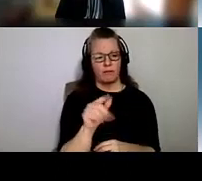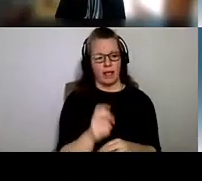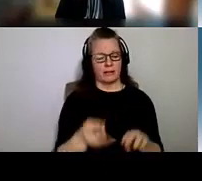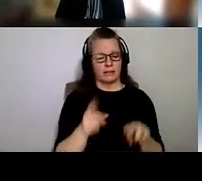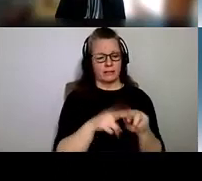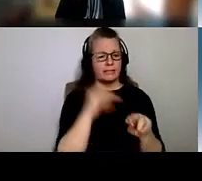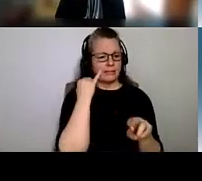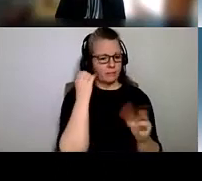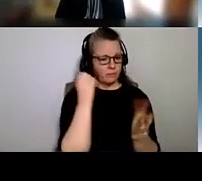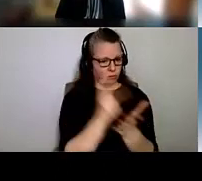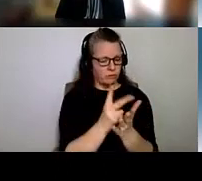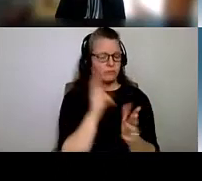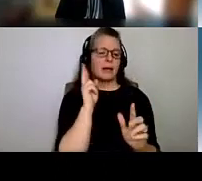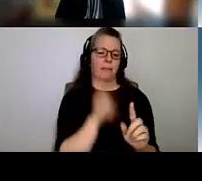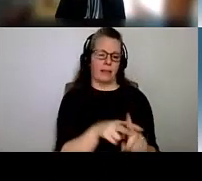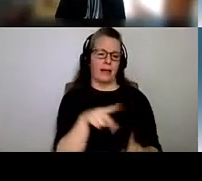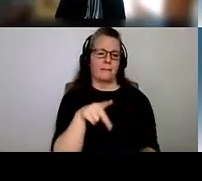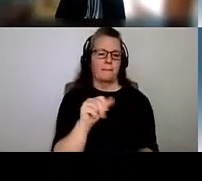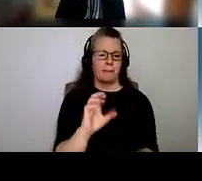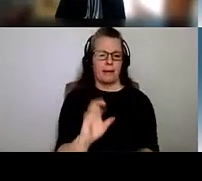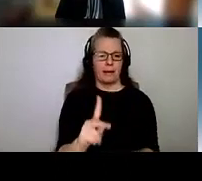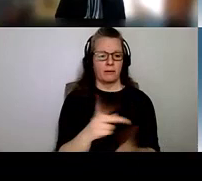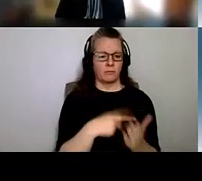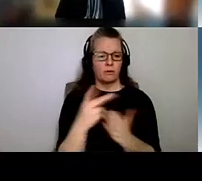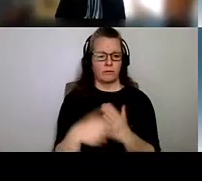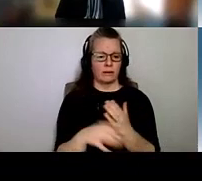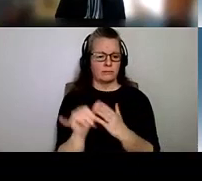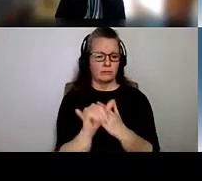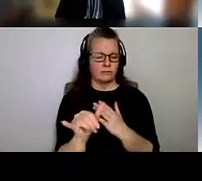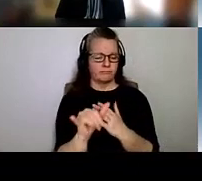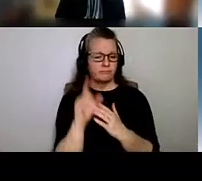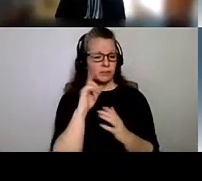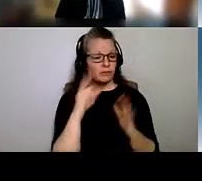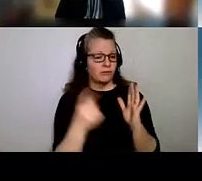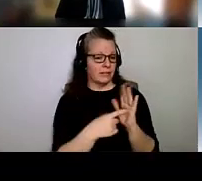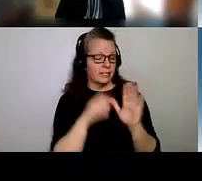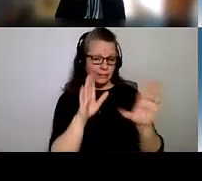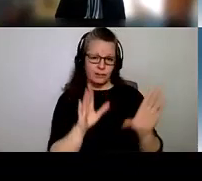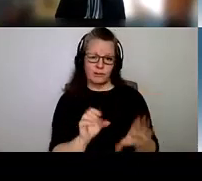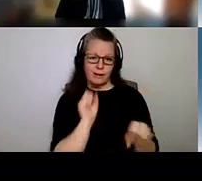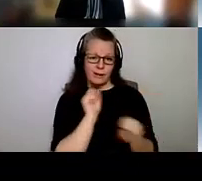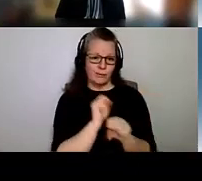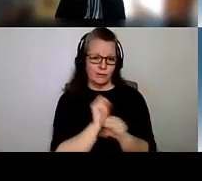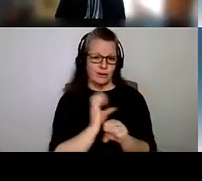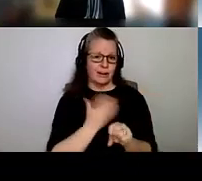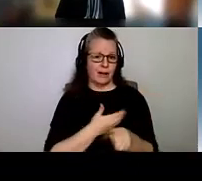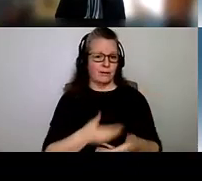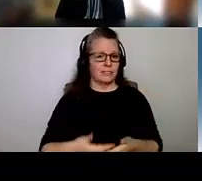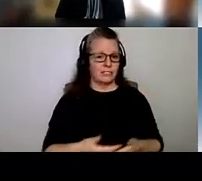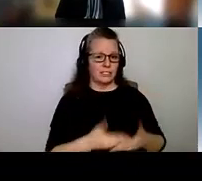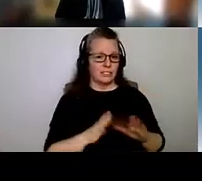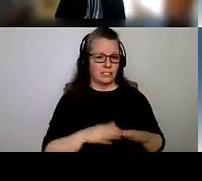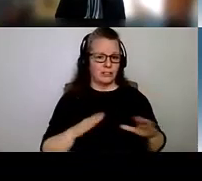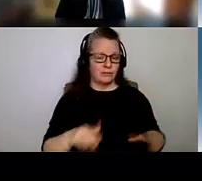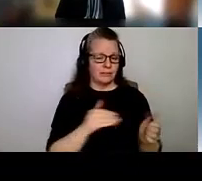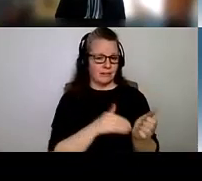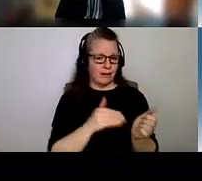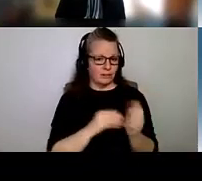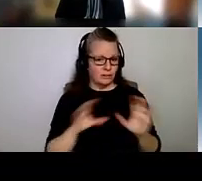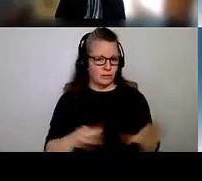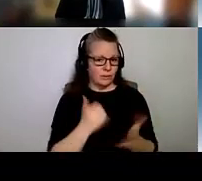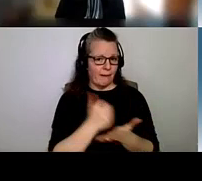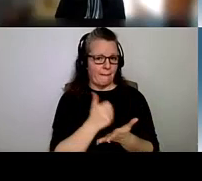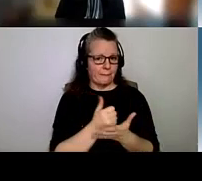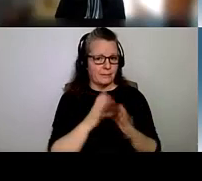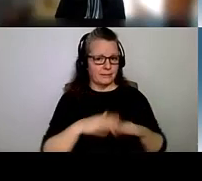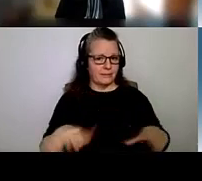would apply to the PAC program too, recognizing the great work our pediatricians are doing helping kids here in Colorado. So we need your